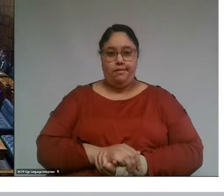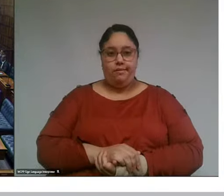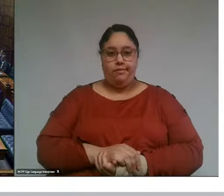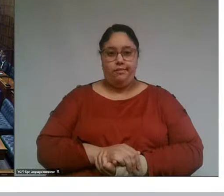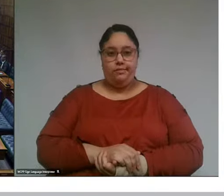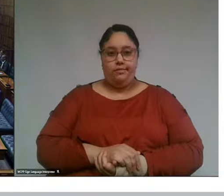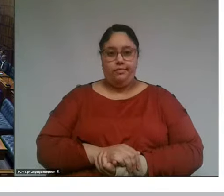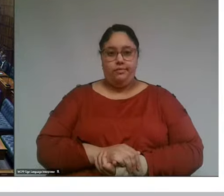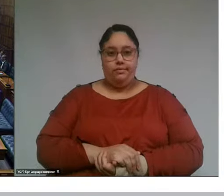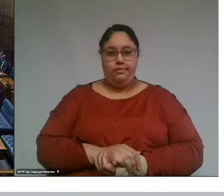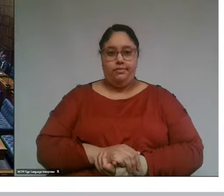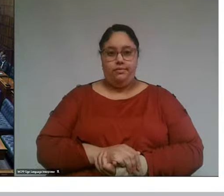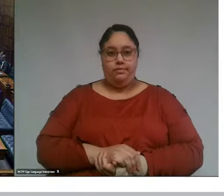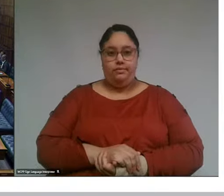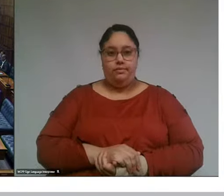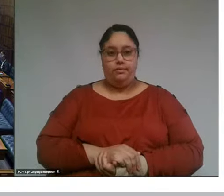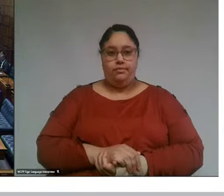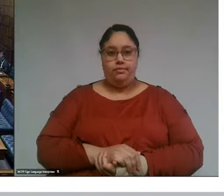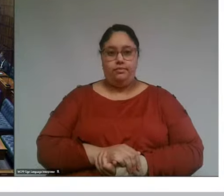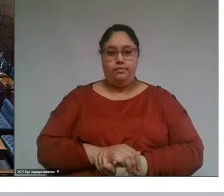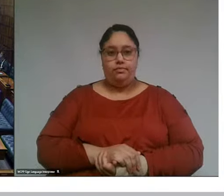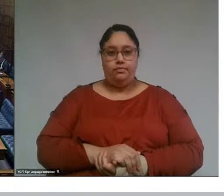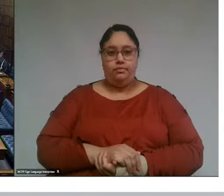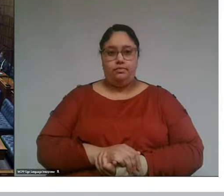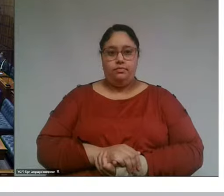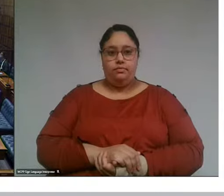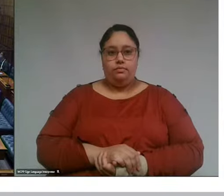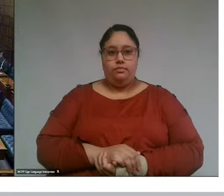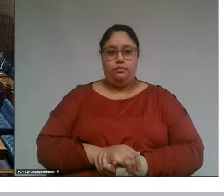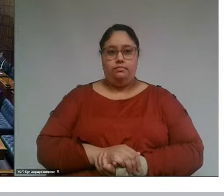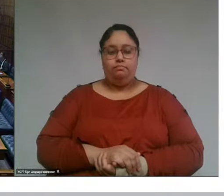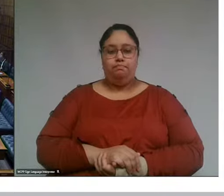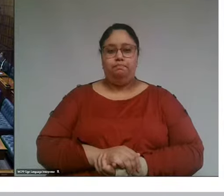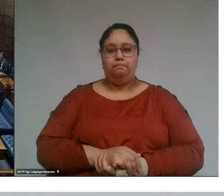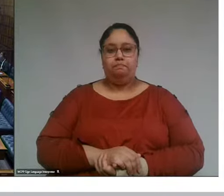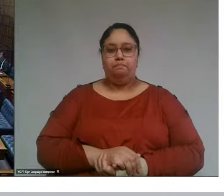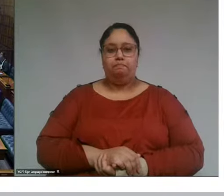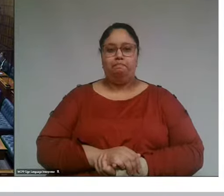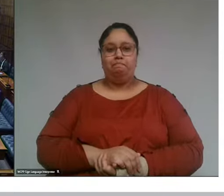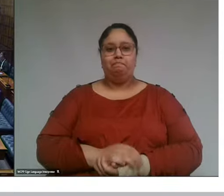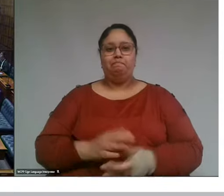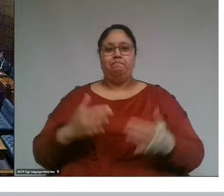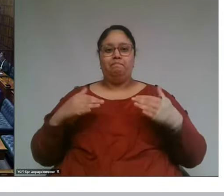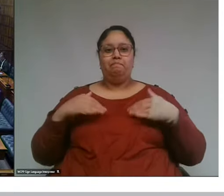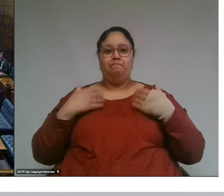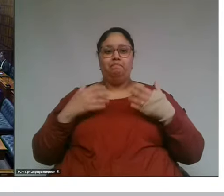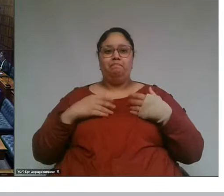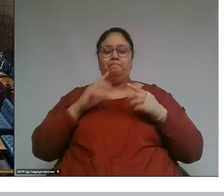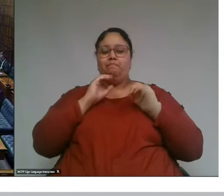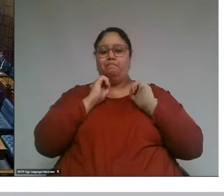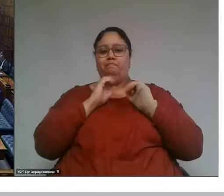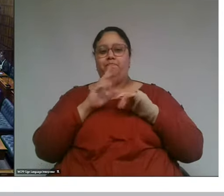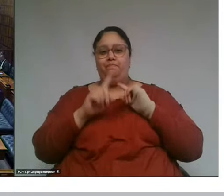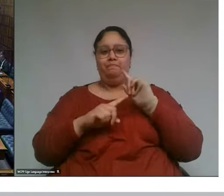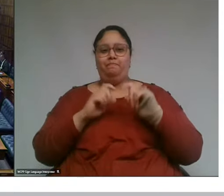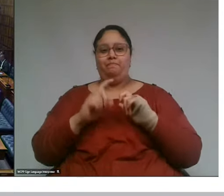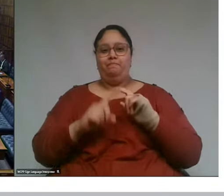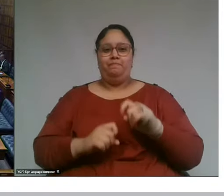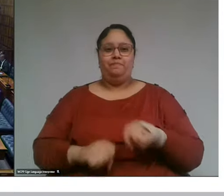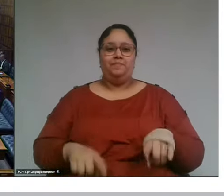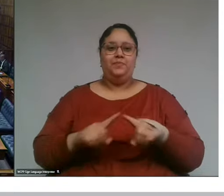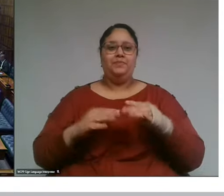well thank you chair um we are happy to move into the questions I think we very happy